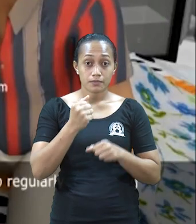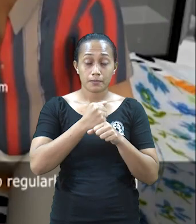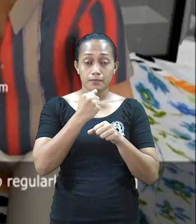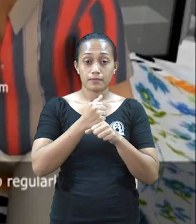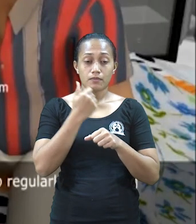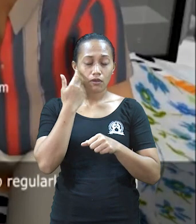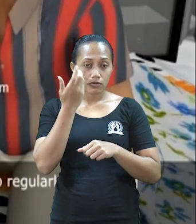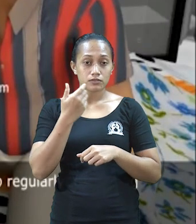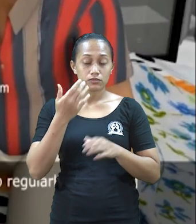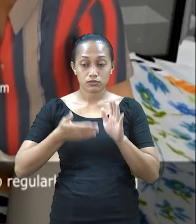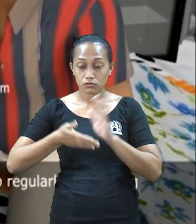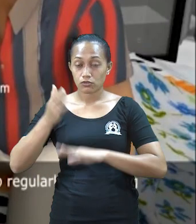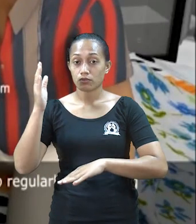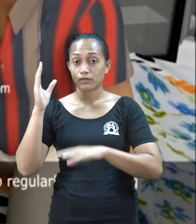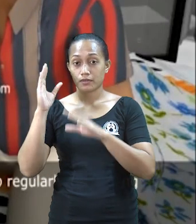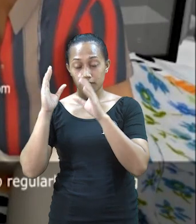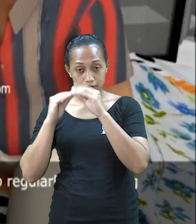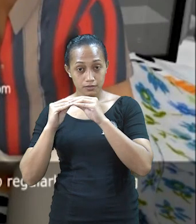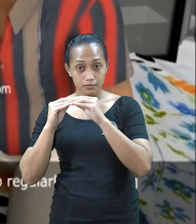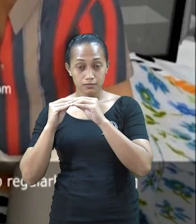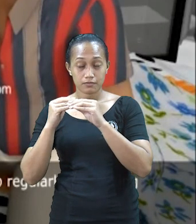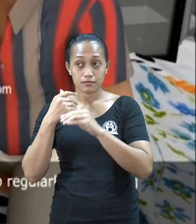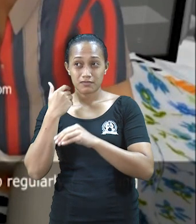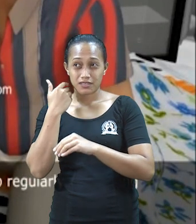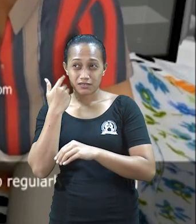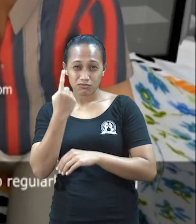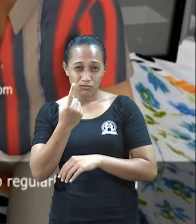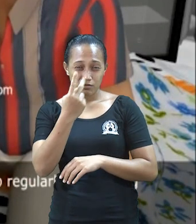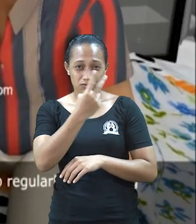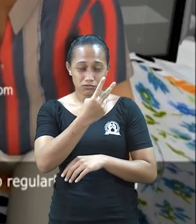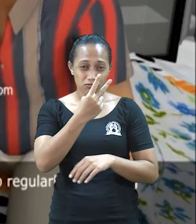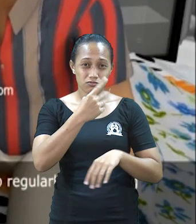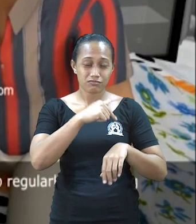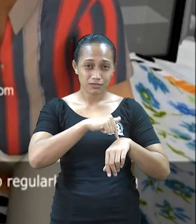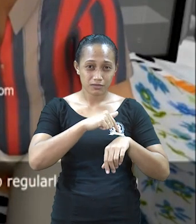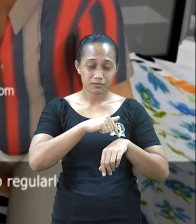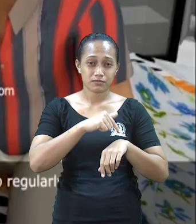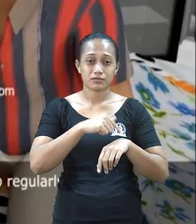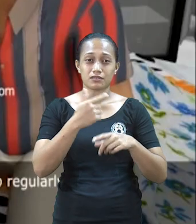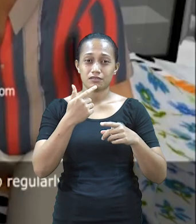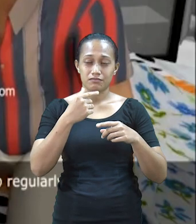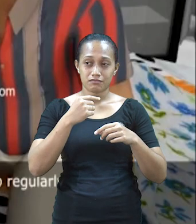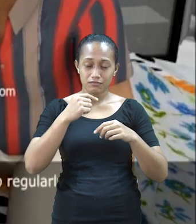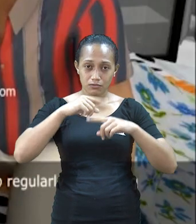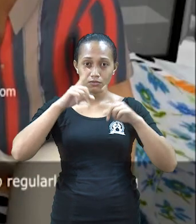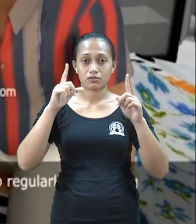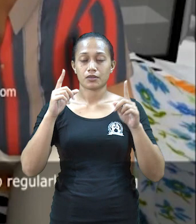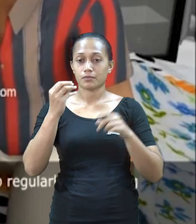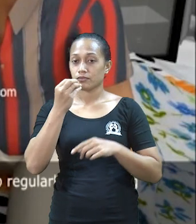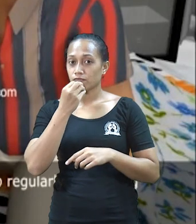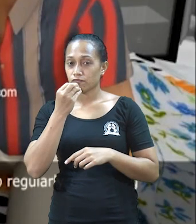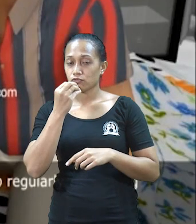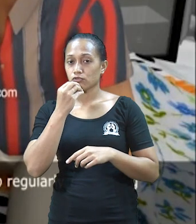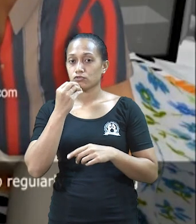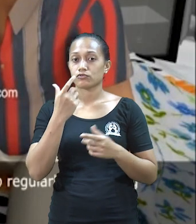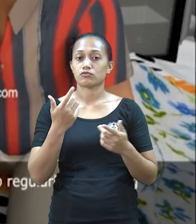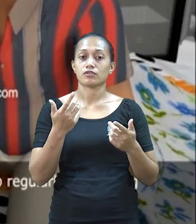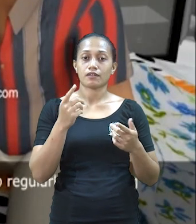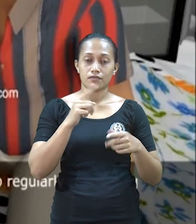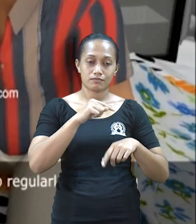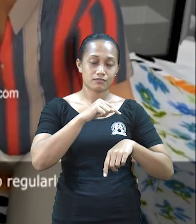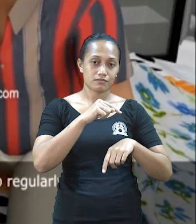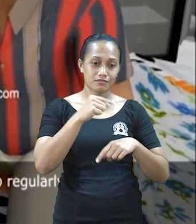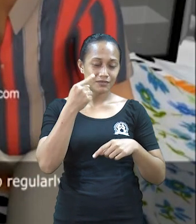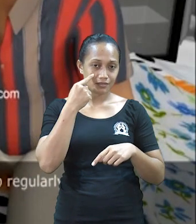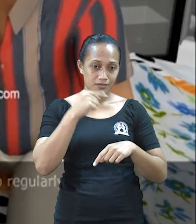make a habit of going to bed regularly, waking up regularly and taking food at regular intervals